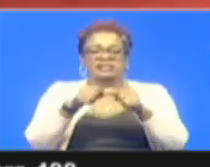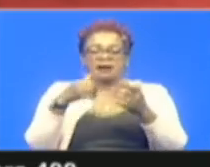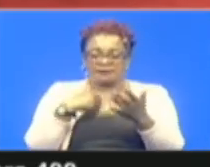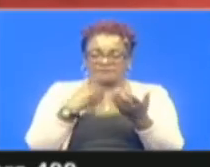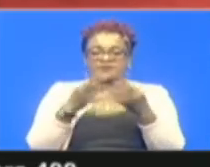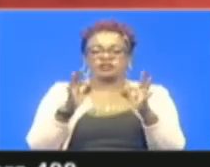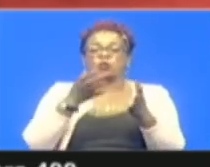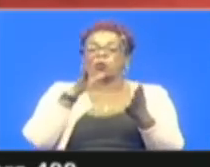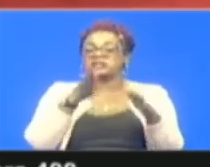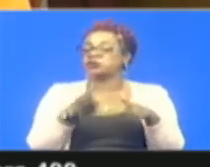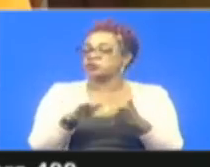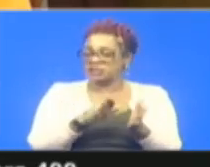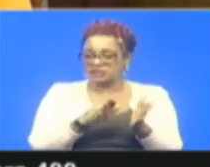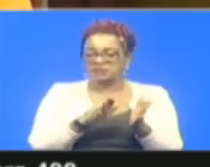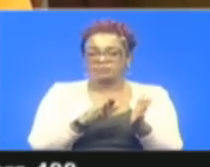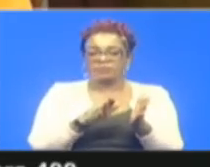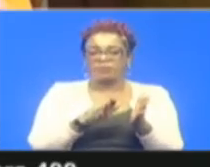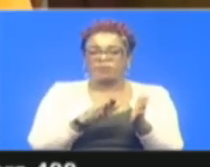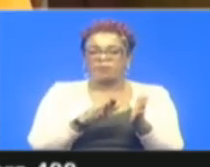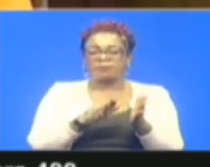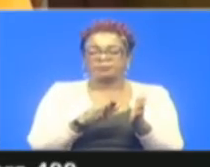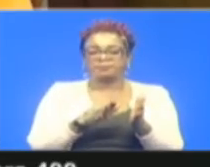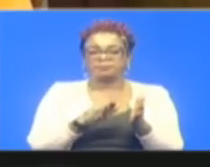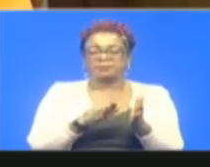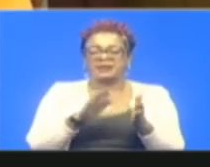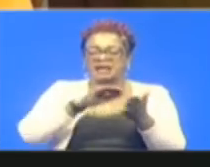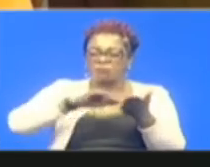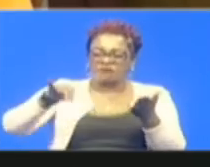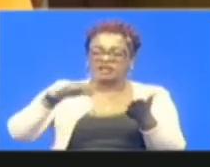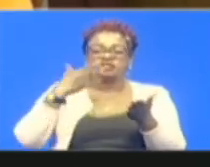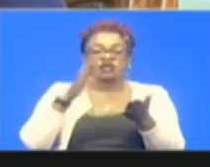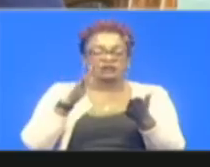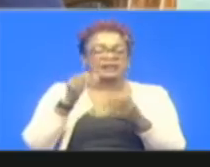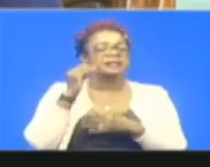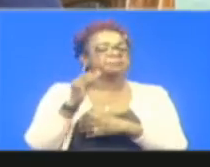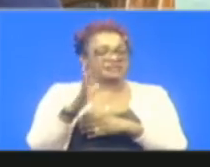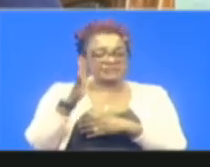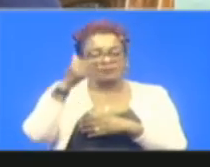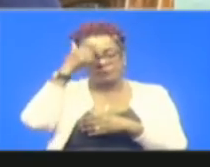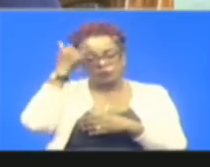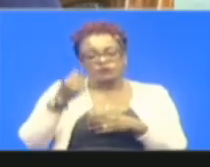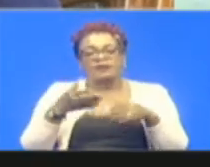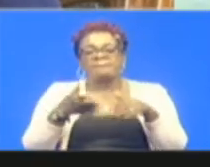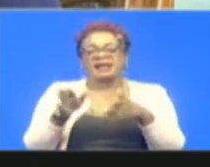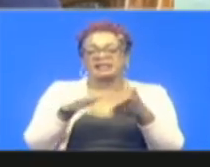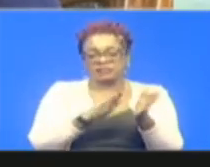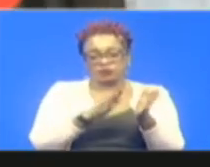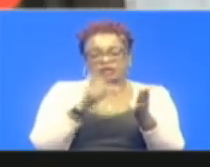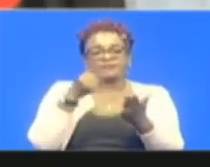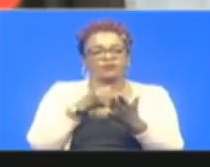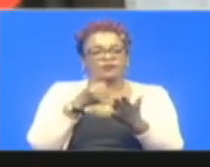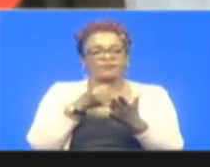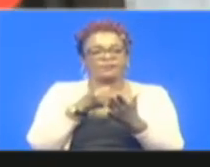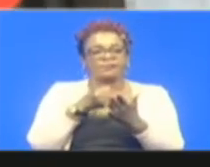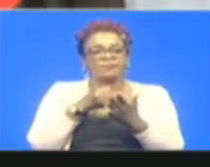sources. Desalination is an expensive venture because of the mechanization involved. So in the